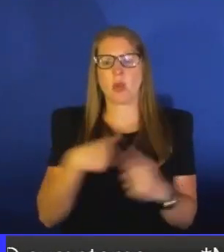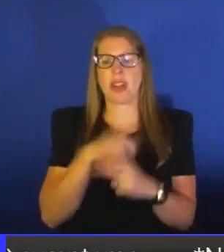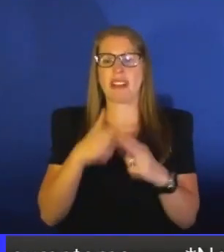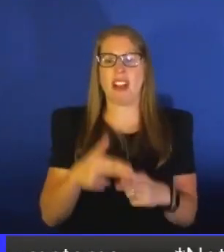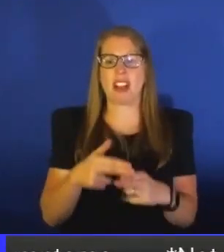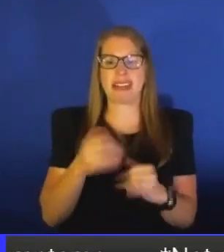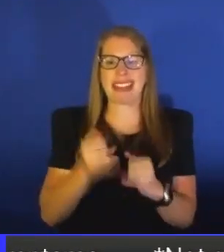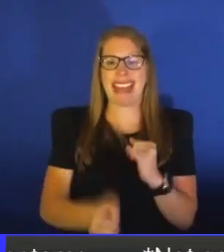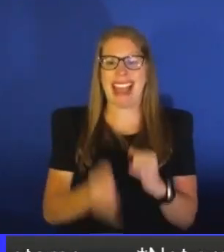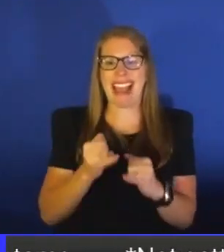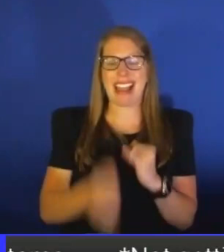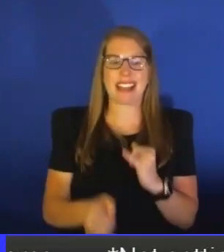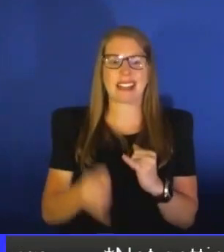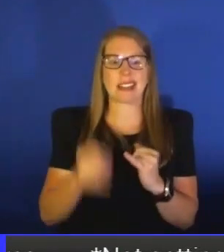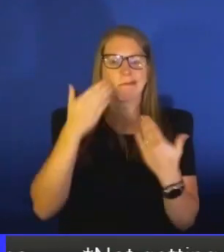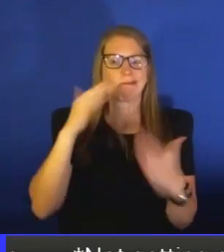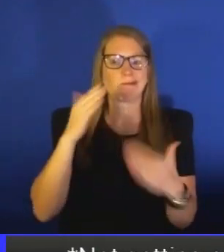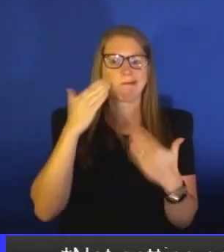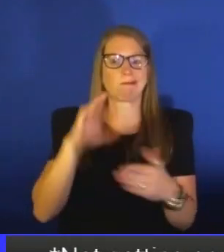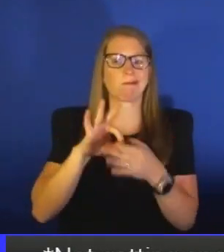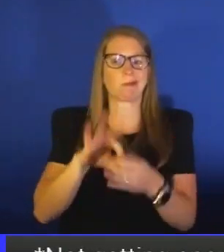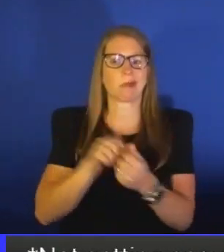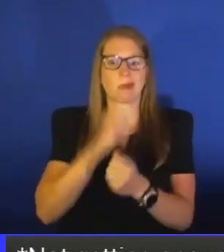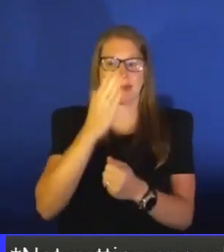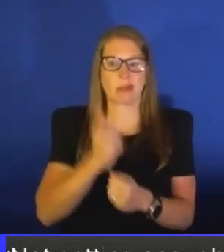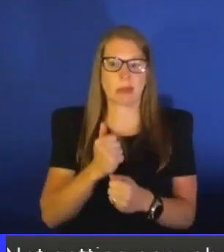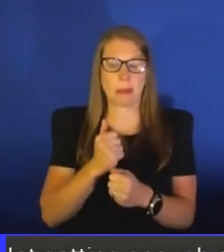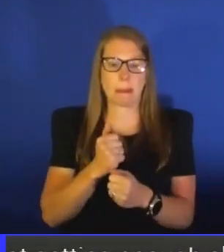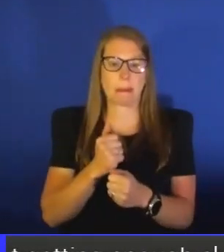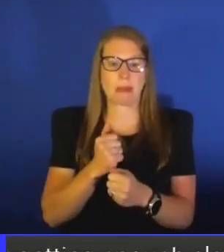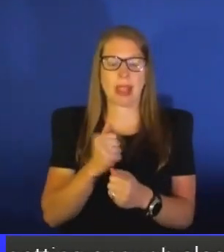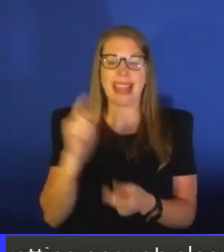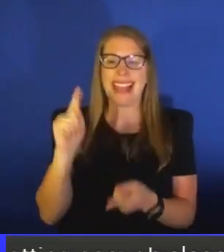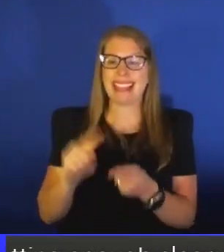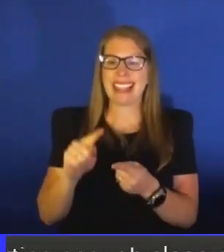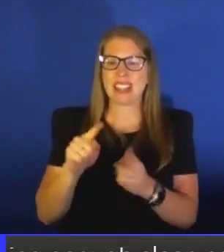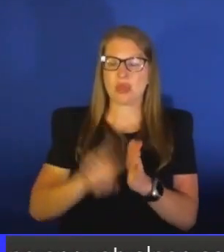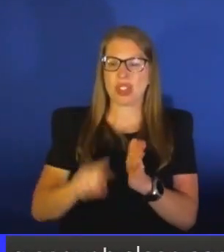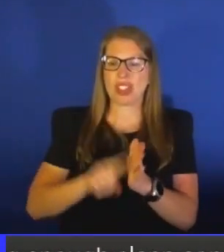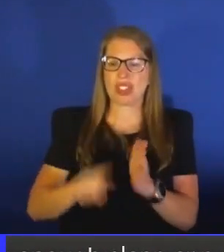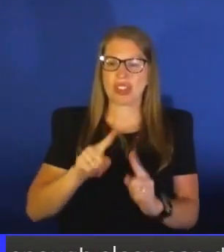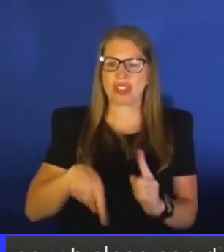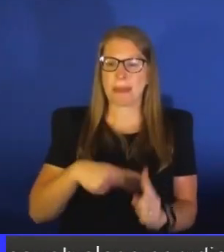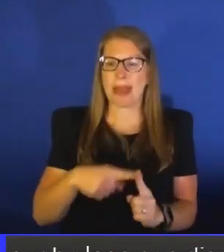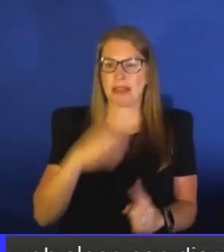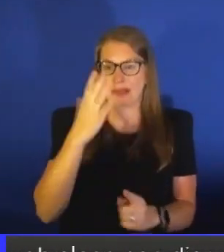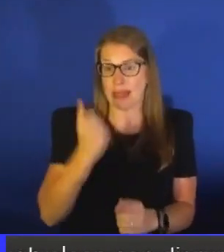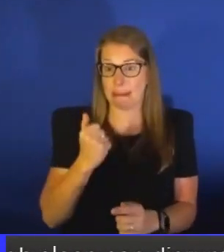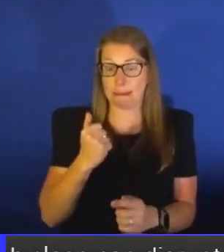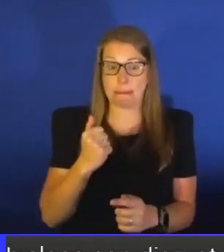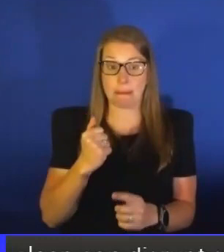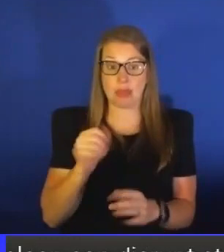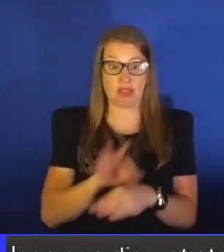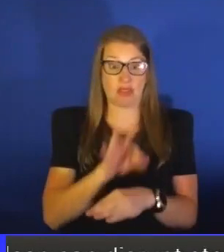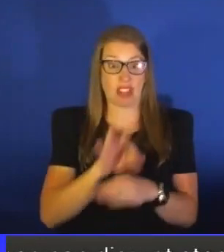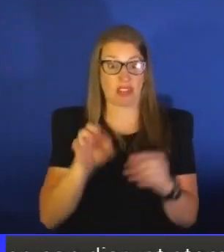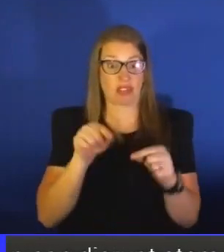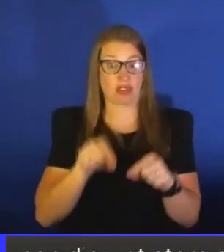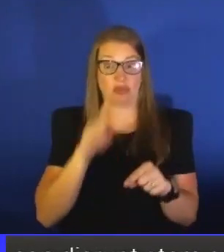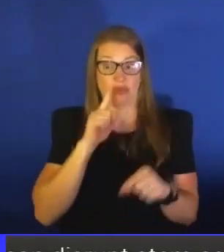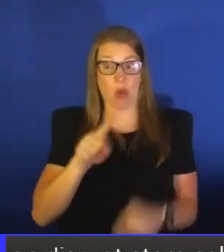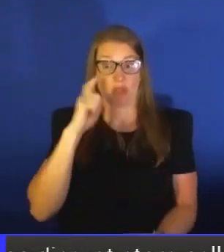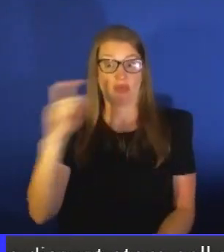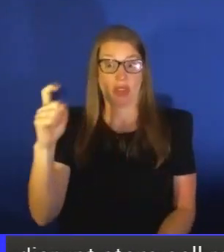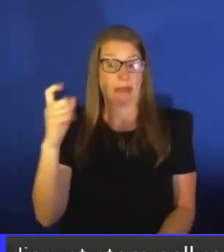last, unknown of sleep, because there's probably been the least research into that area about sleep. What is even a functional dream? We really have no idea to